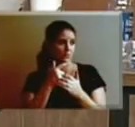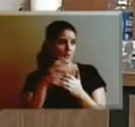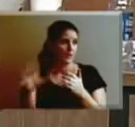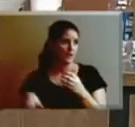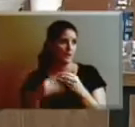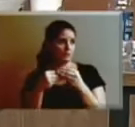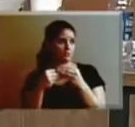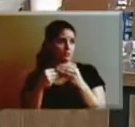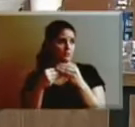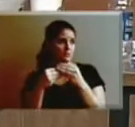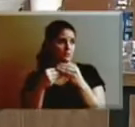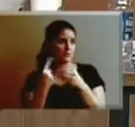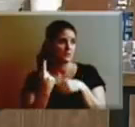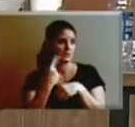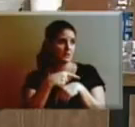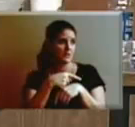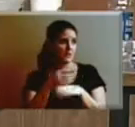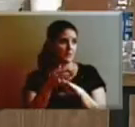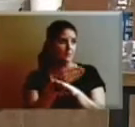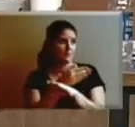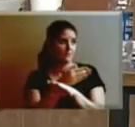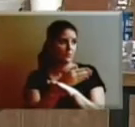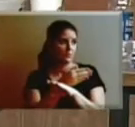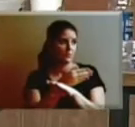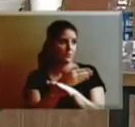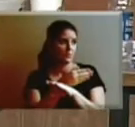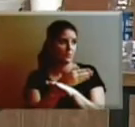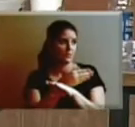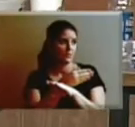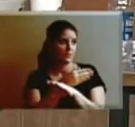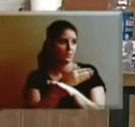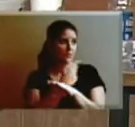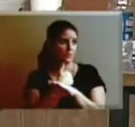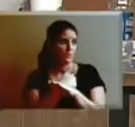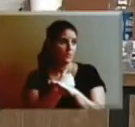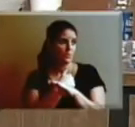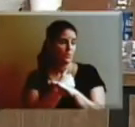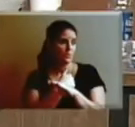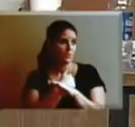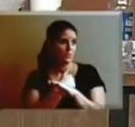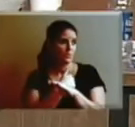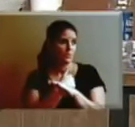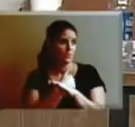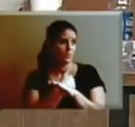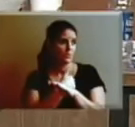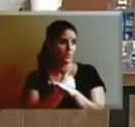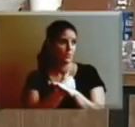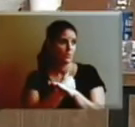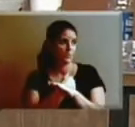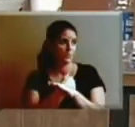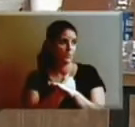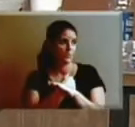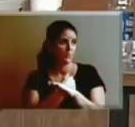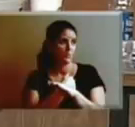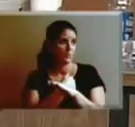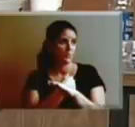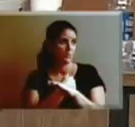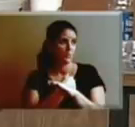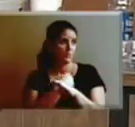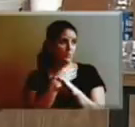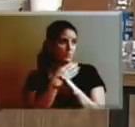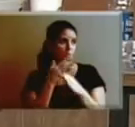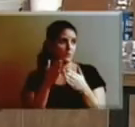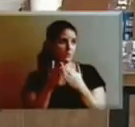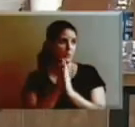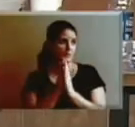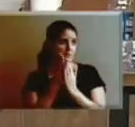we go to the taxpayers for the additions to the decisions that we've already made, the